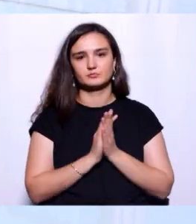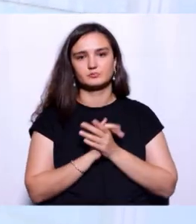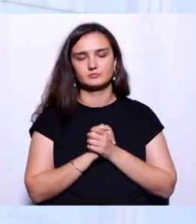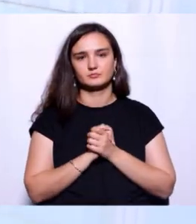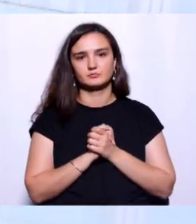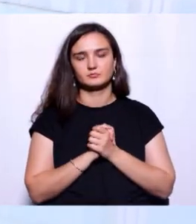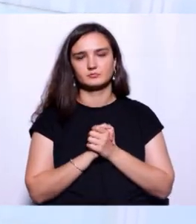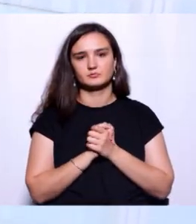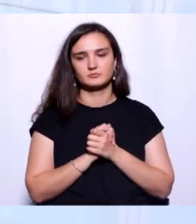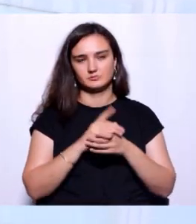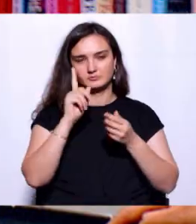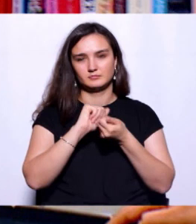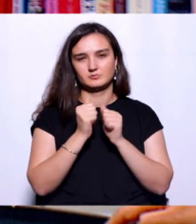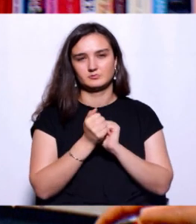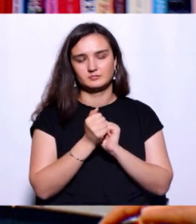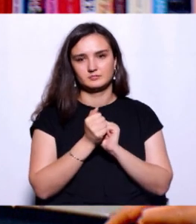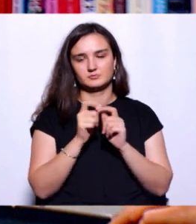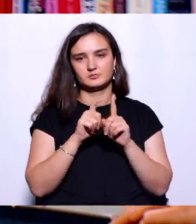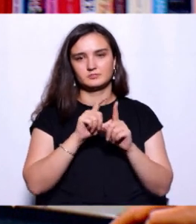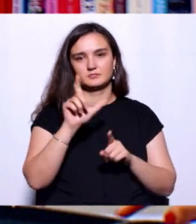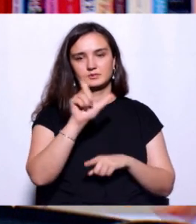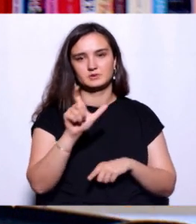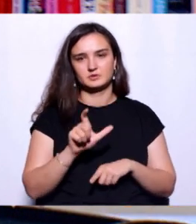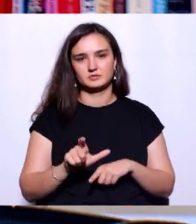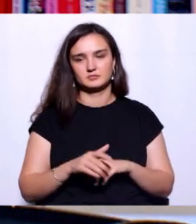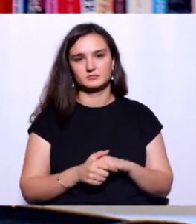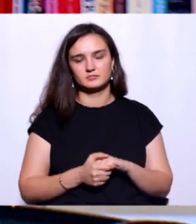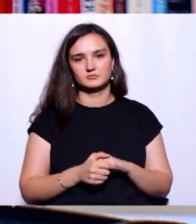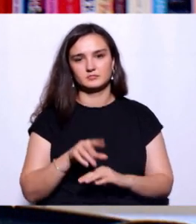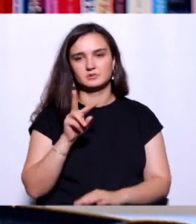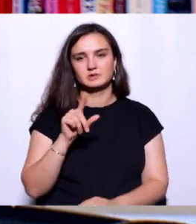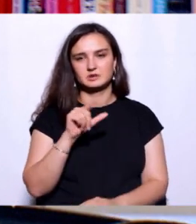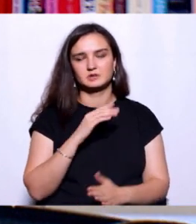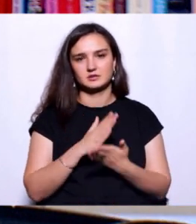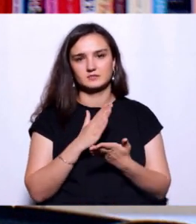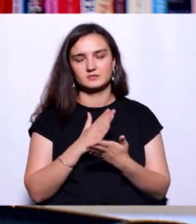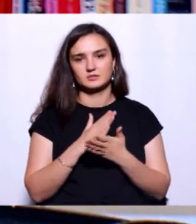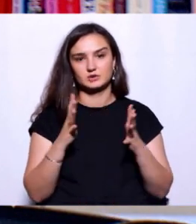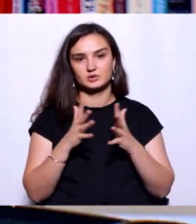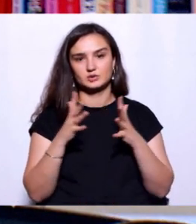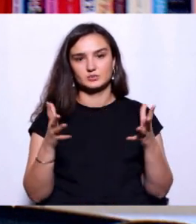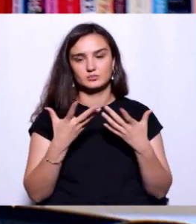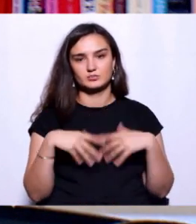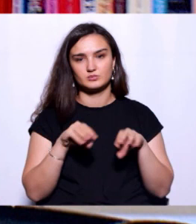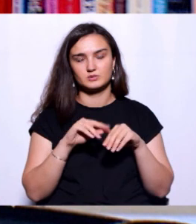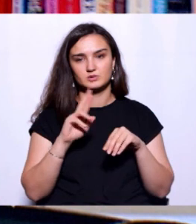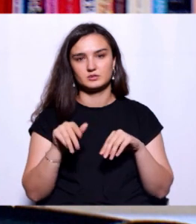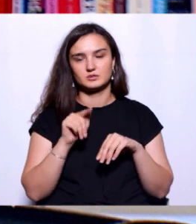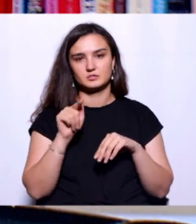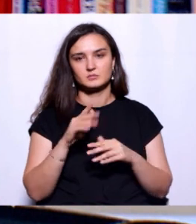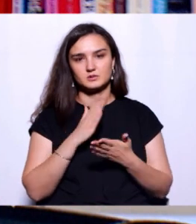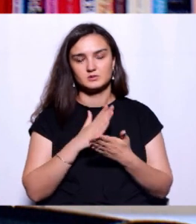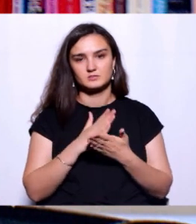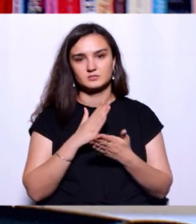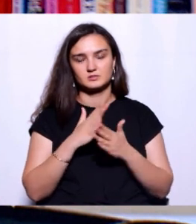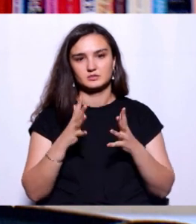So, do you remember from the text that Lisa has a big family and she